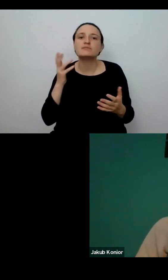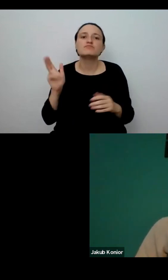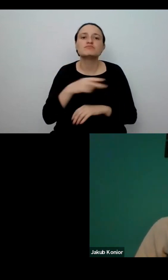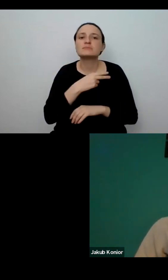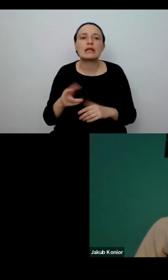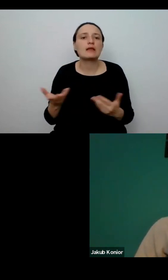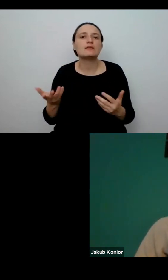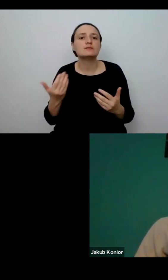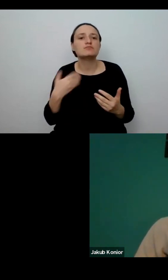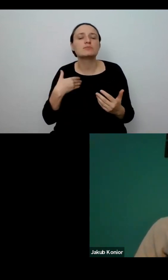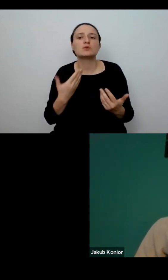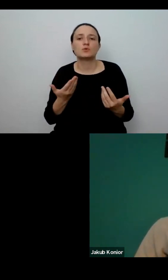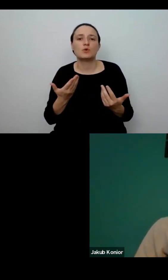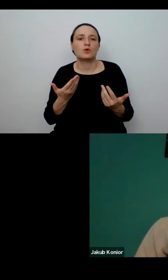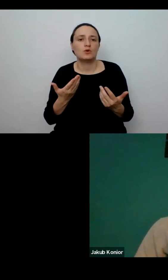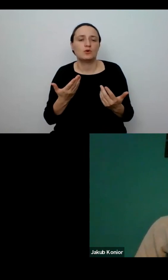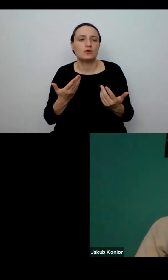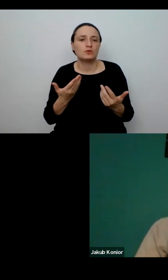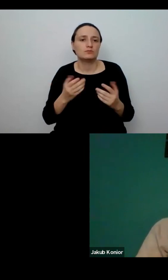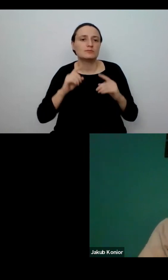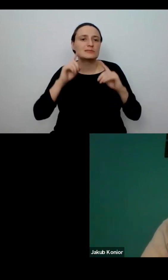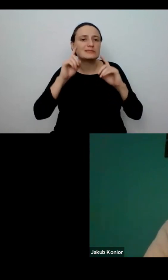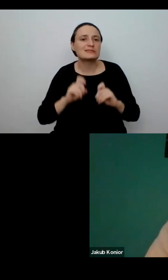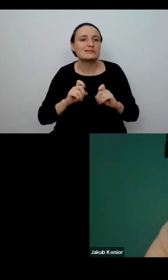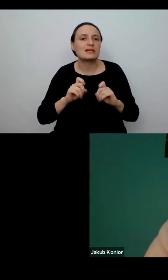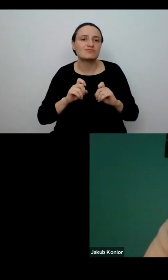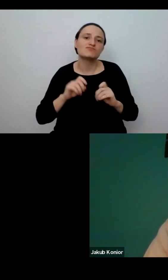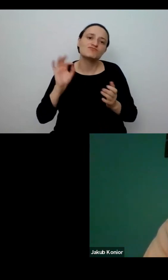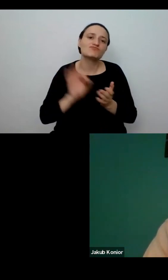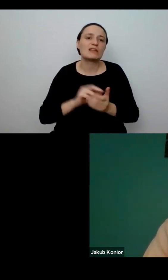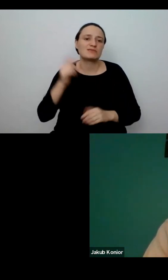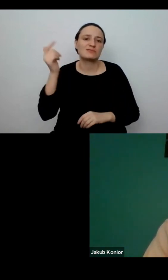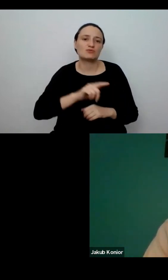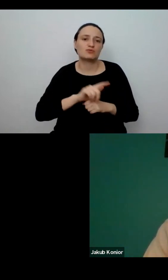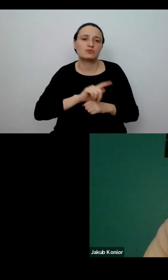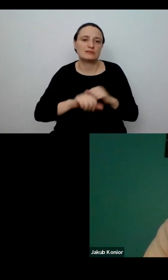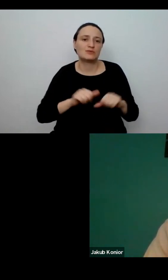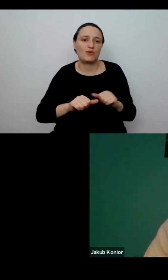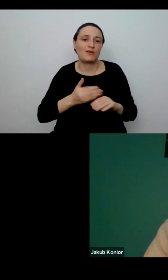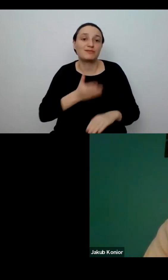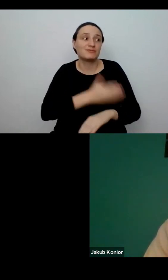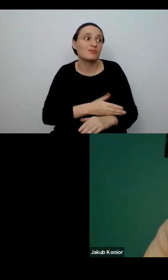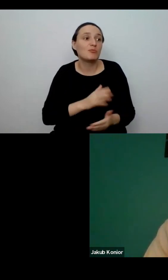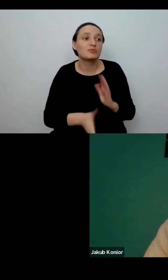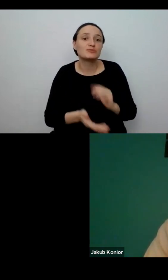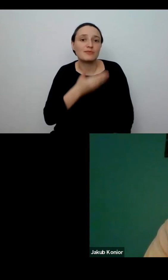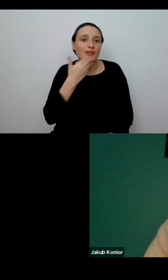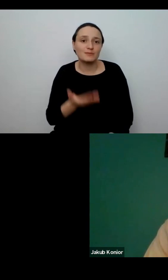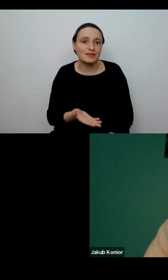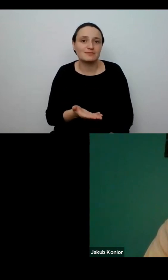2012. So the data prior to 2012 doesn't exist, but the different kind of data exist.